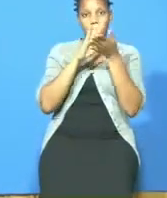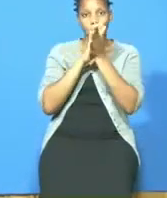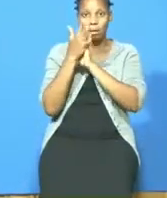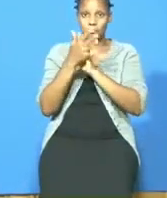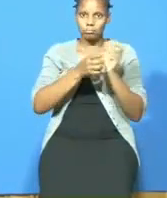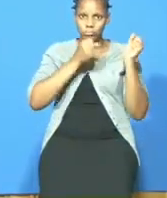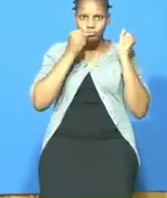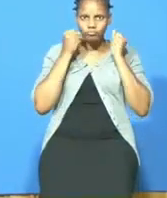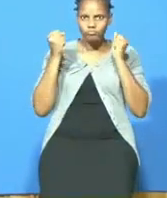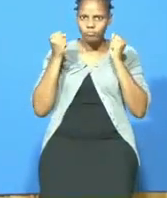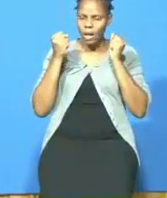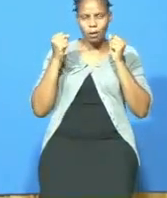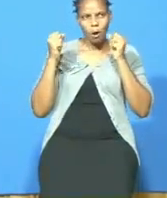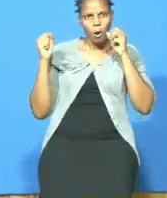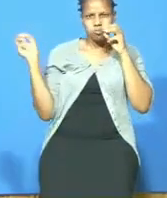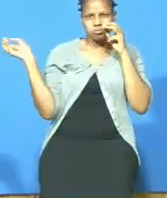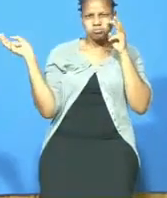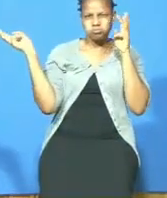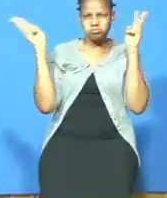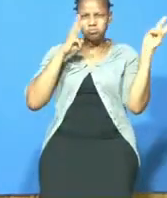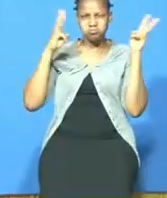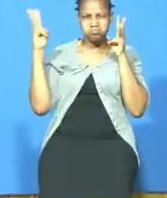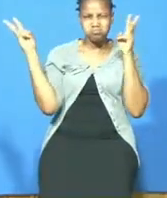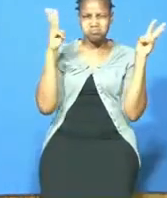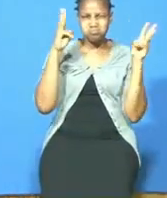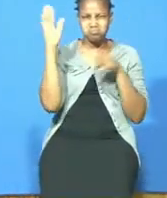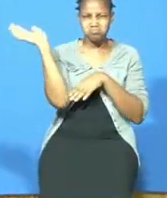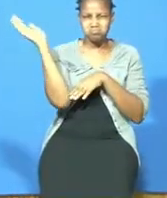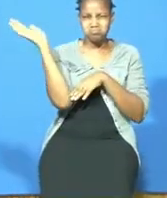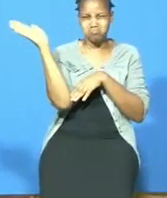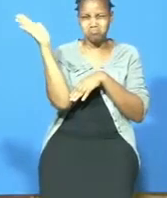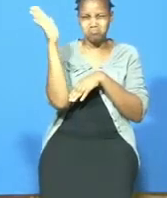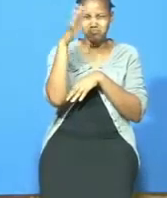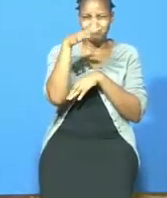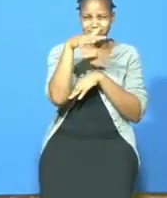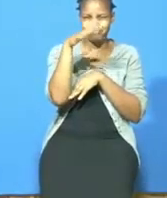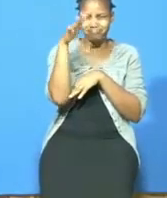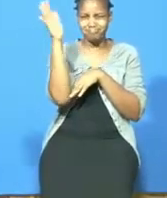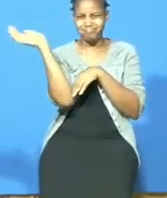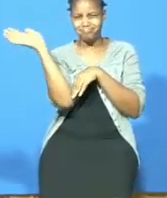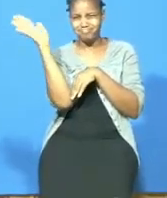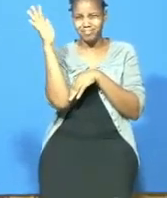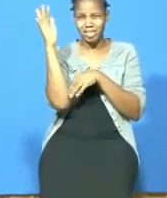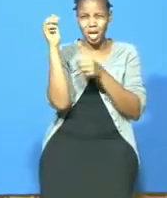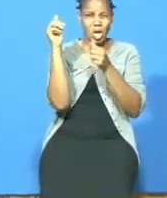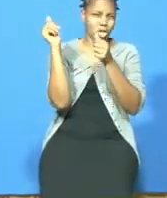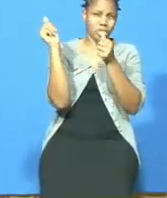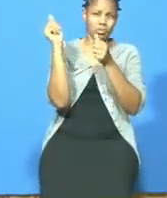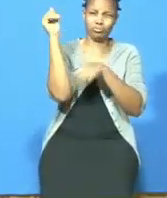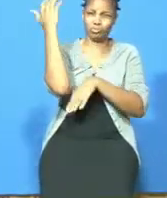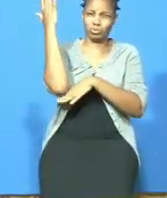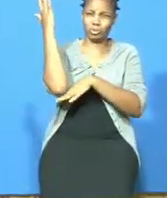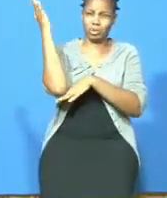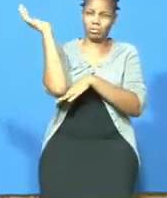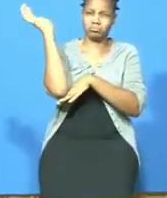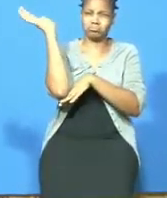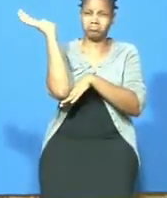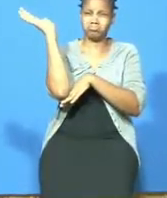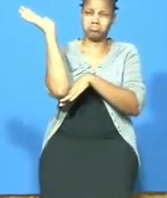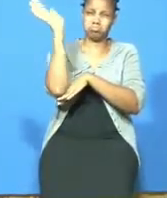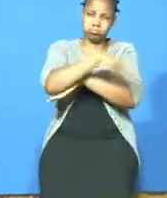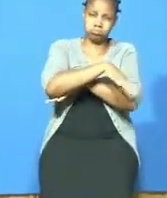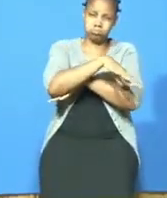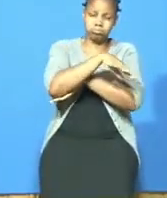winds become strong, they destroy trees, human